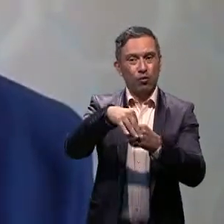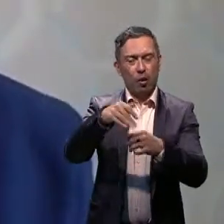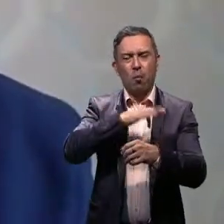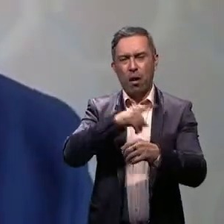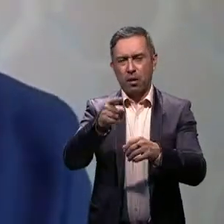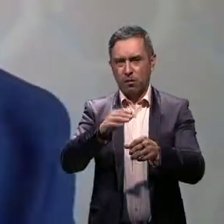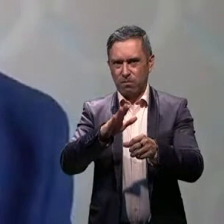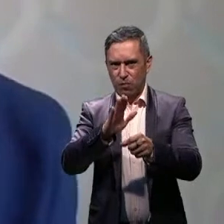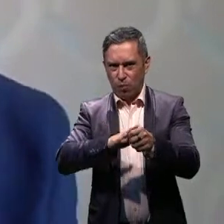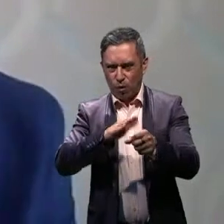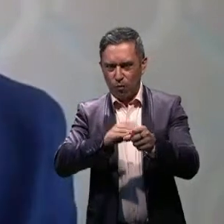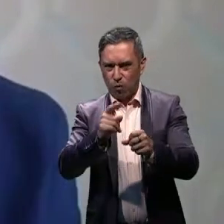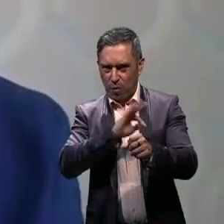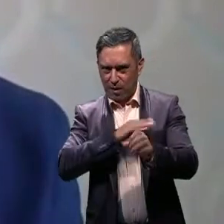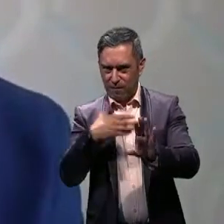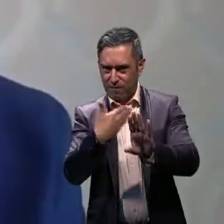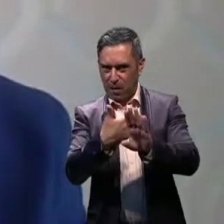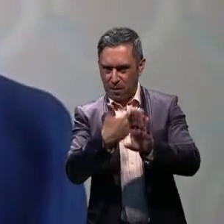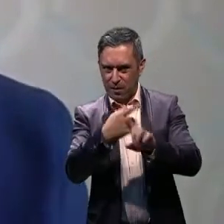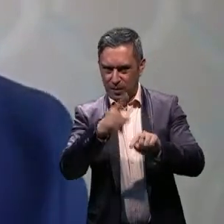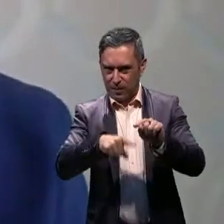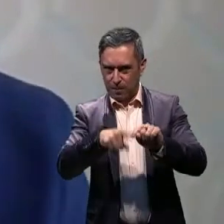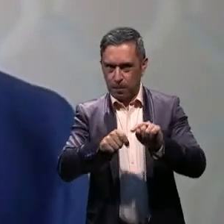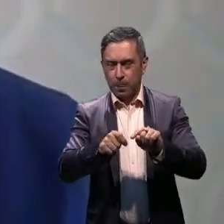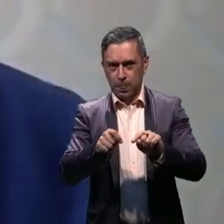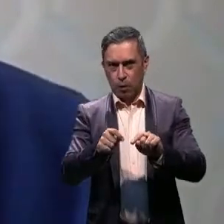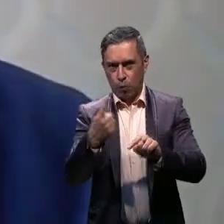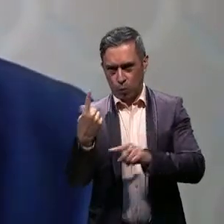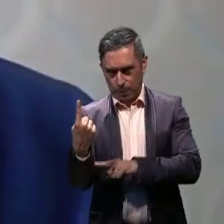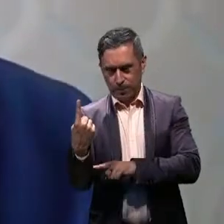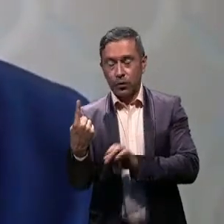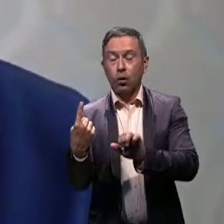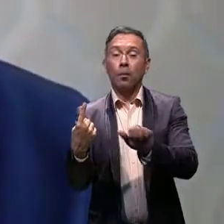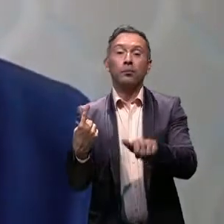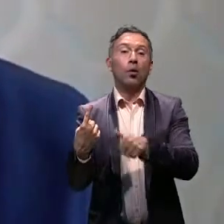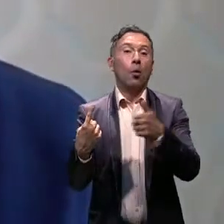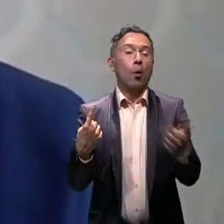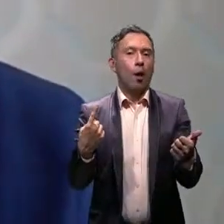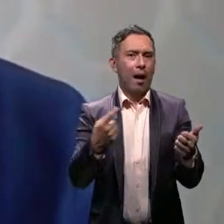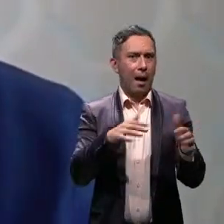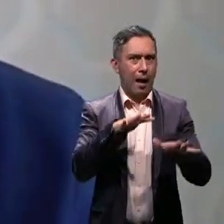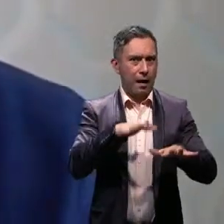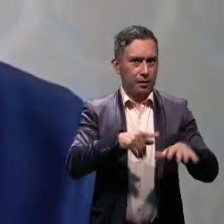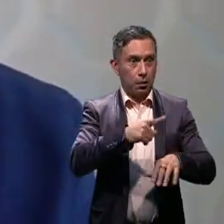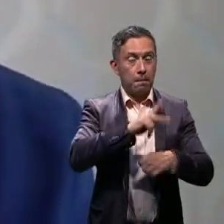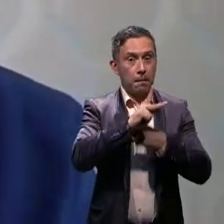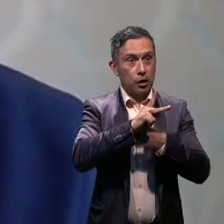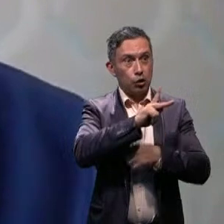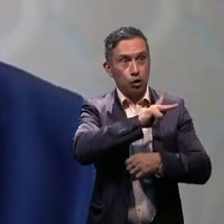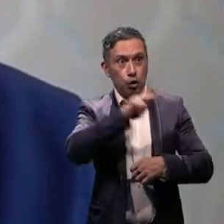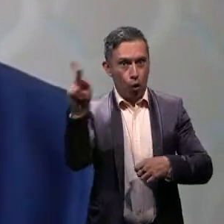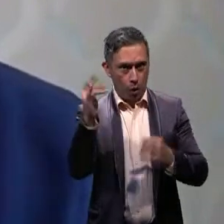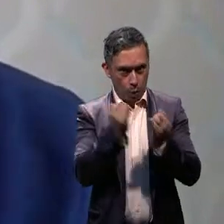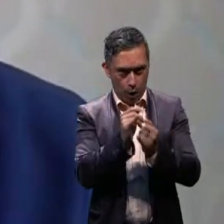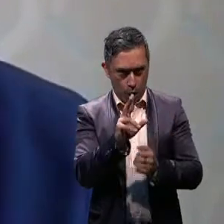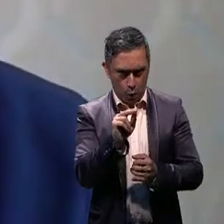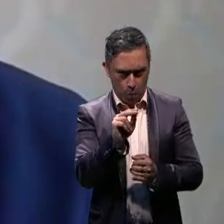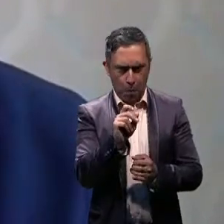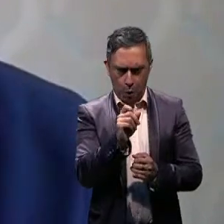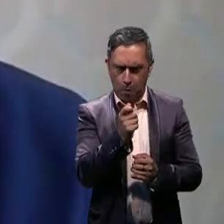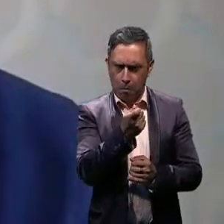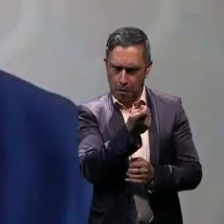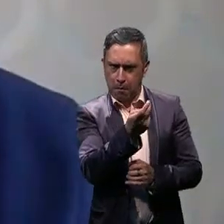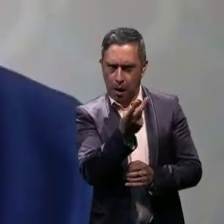the electoral authority or on the process. And the other arm, and we can see, and we do not see this in all